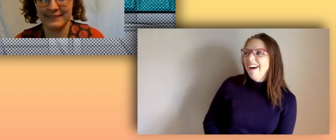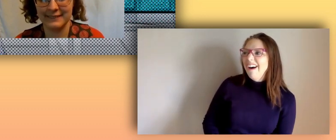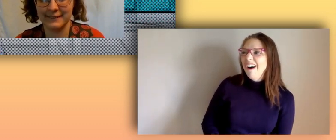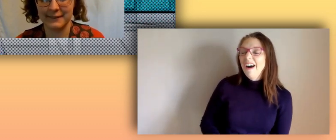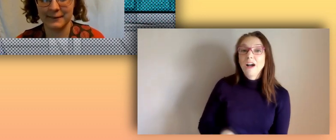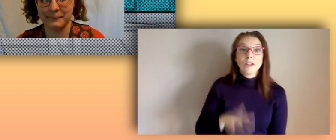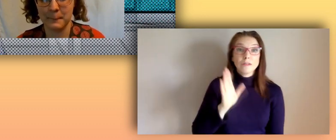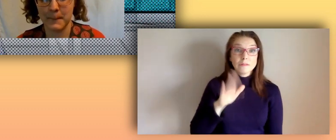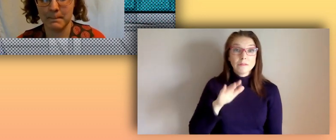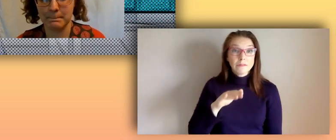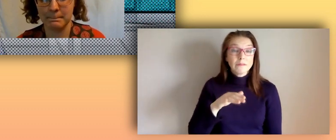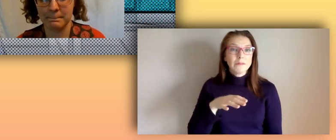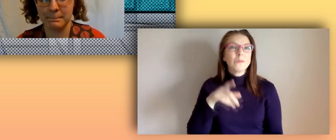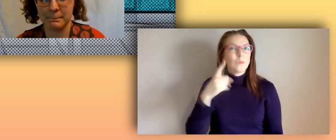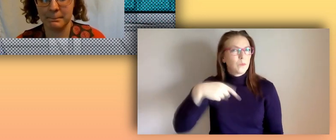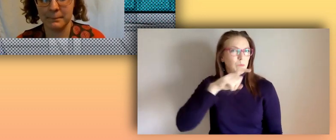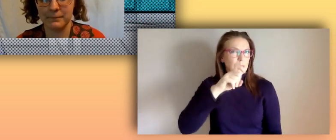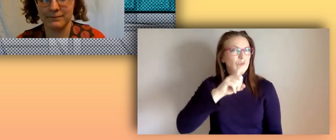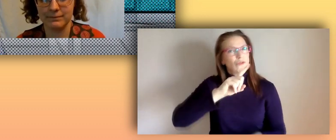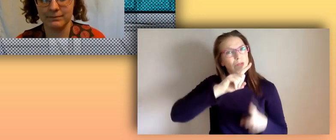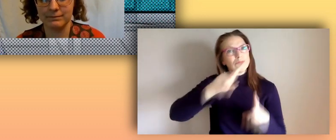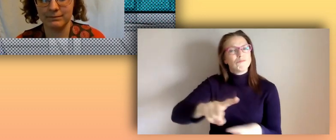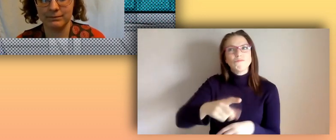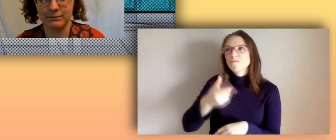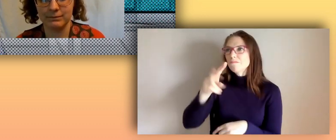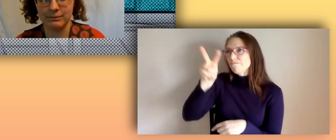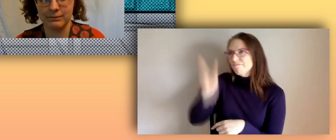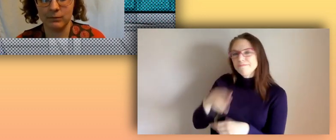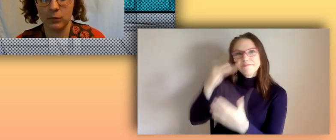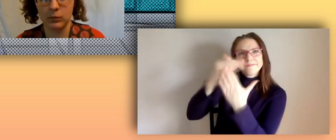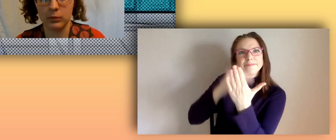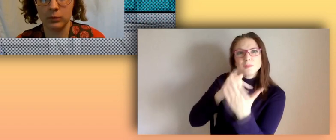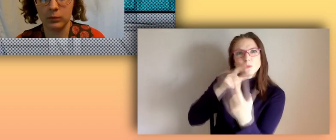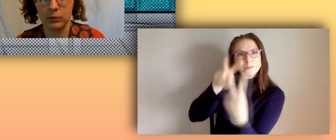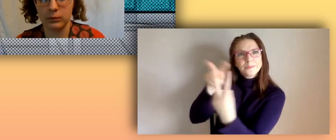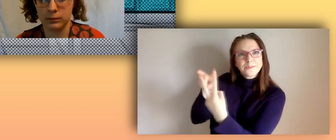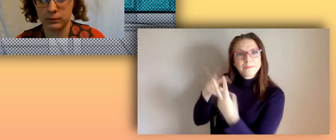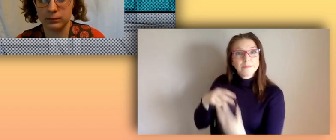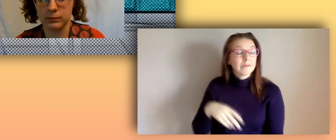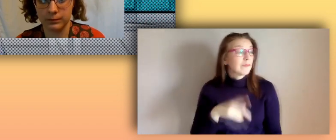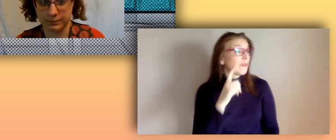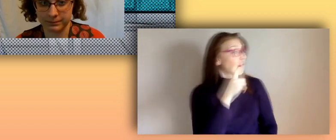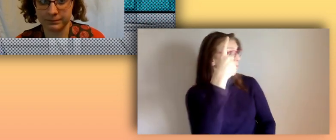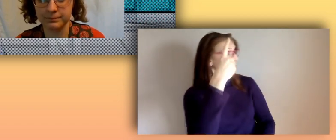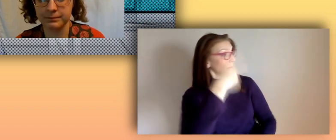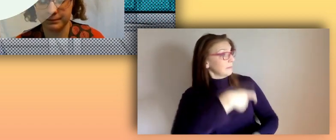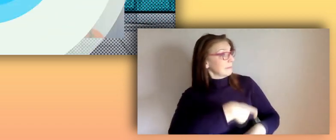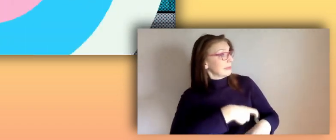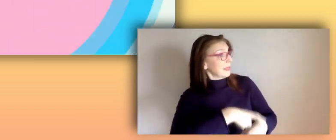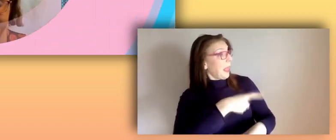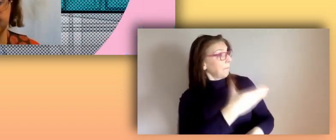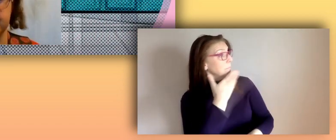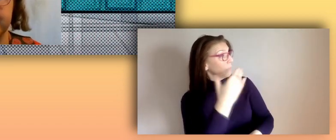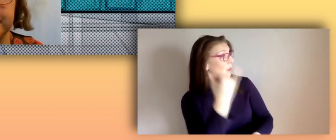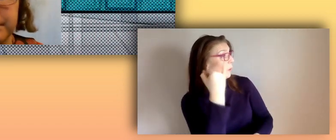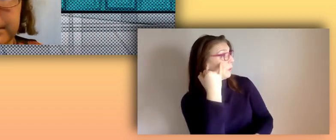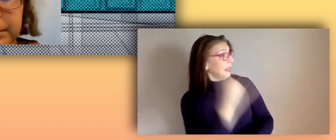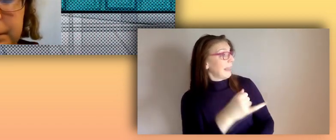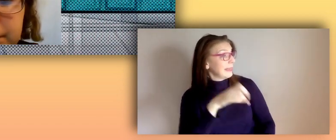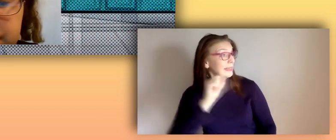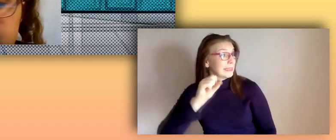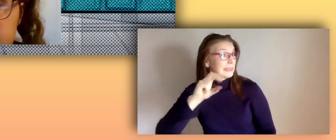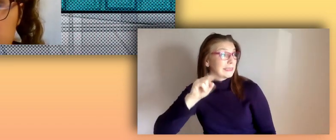Speaking of study partners, we should all go see who we're paired with. For once, Snotty, that's not a bad idea.